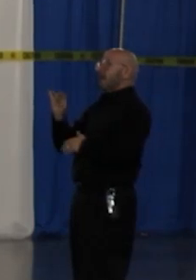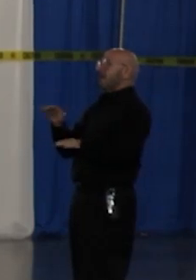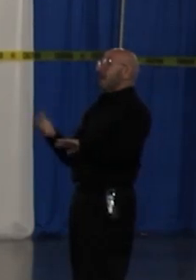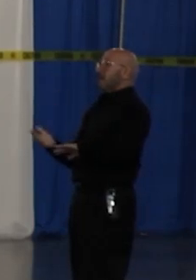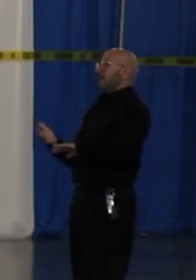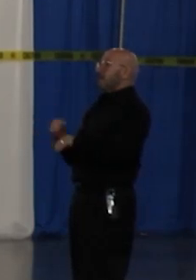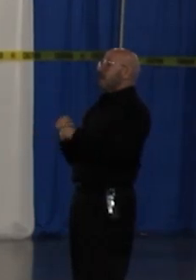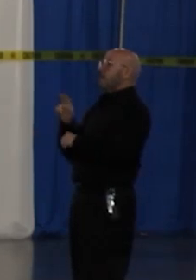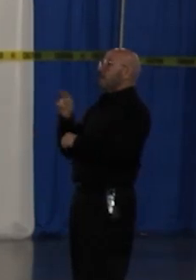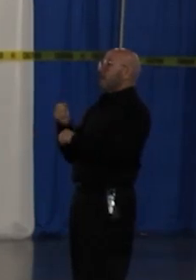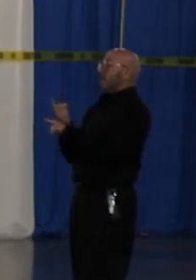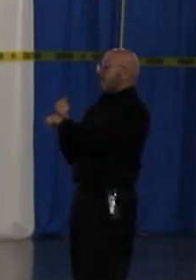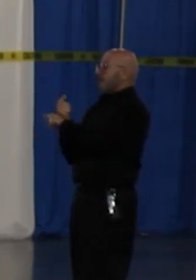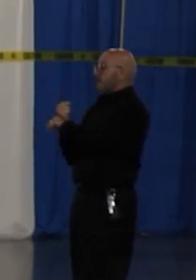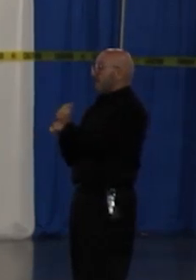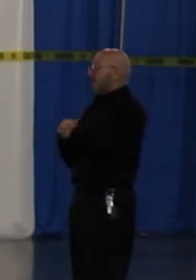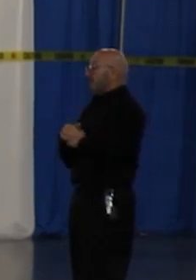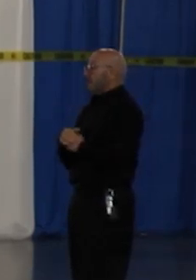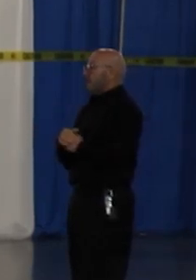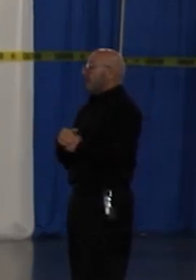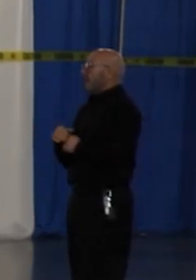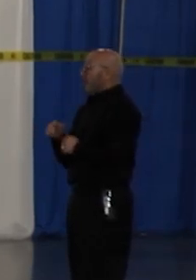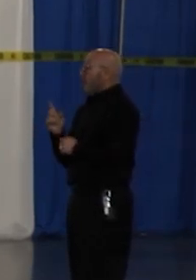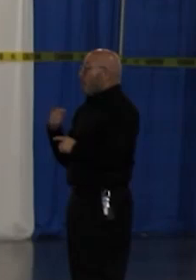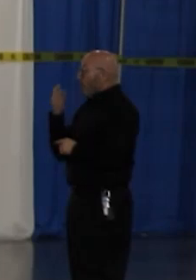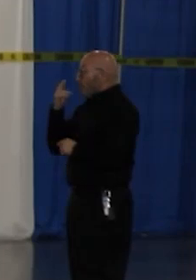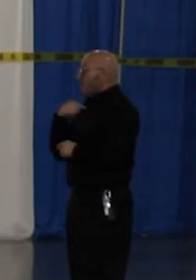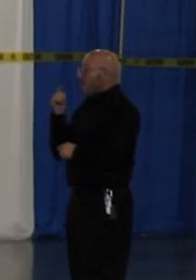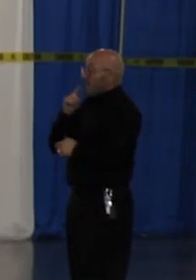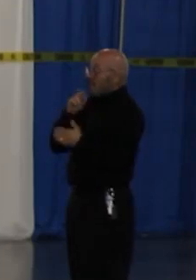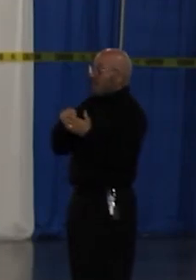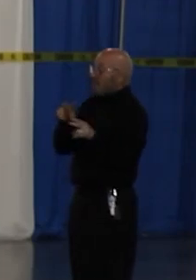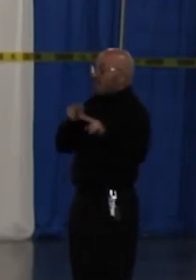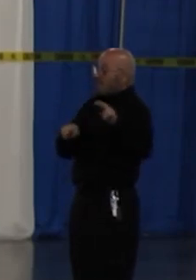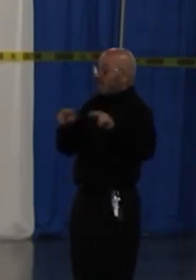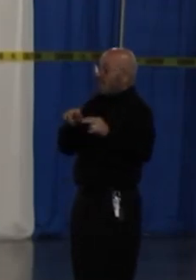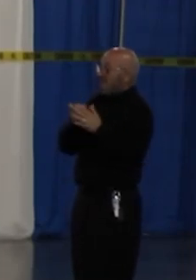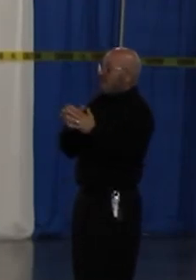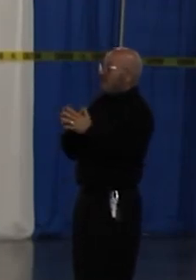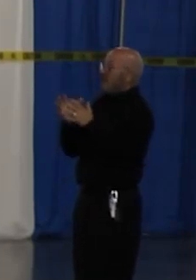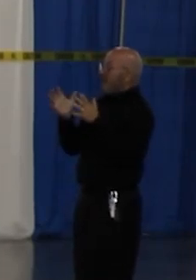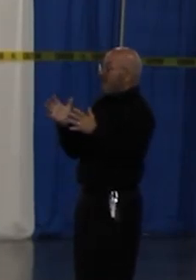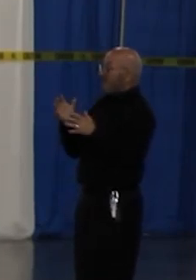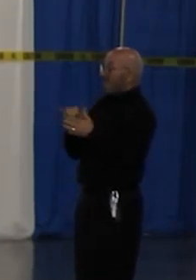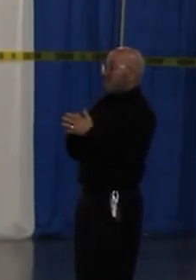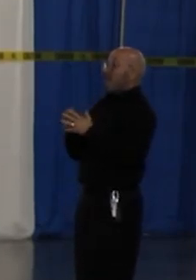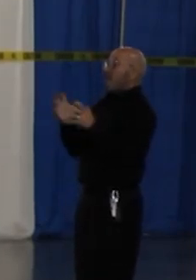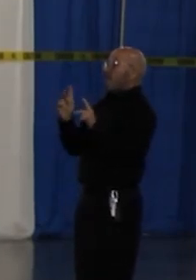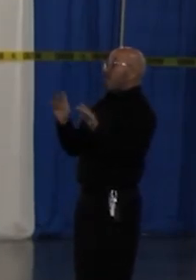why we go back and look at what happened last year so that we can learn from it, because that is a lot of fatalities on this day and